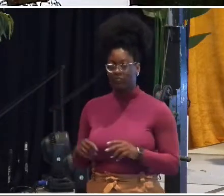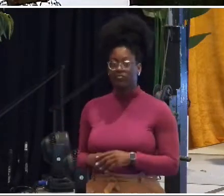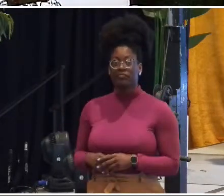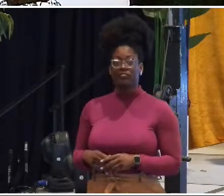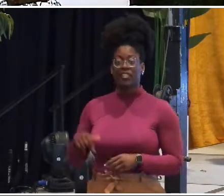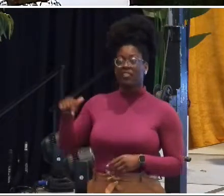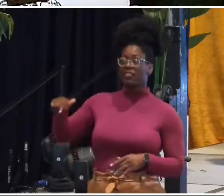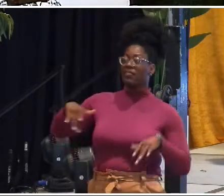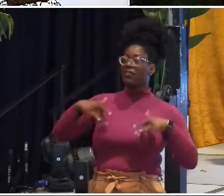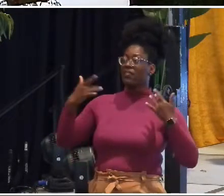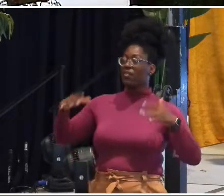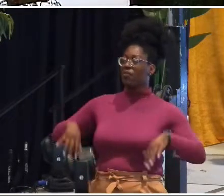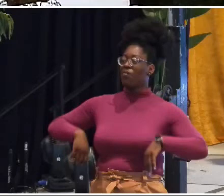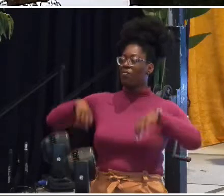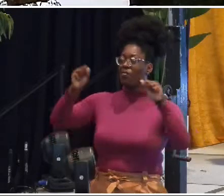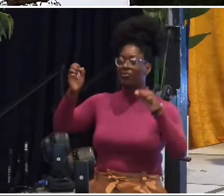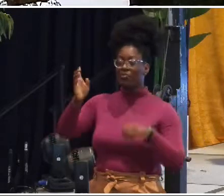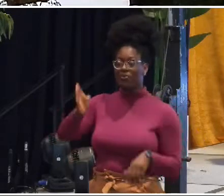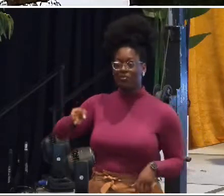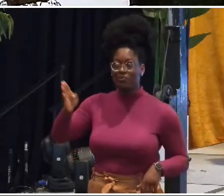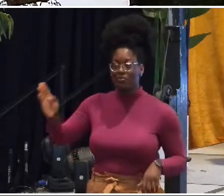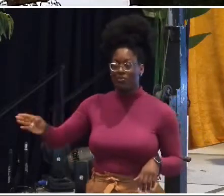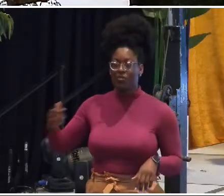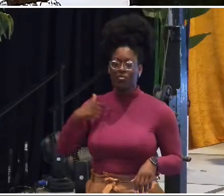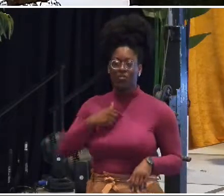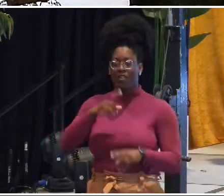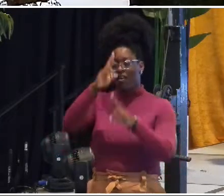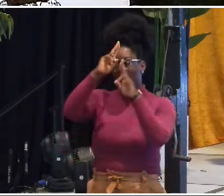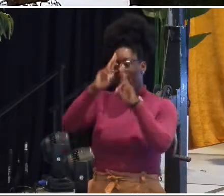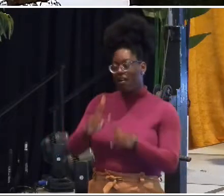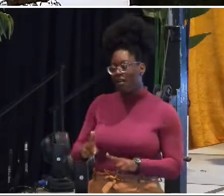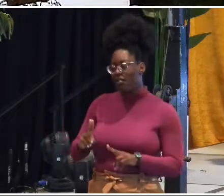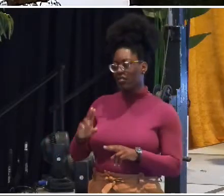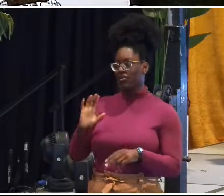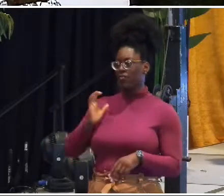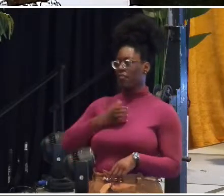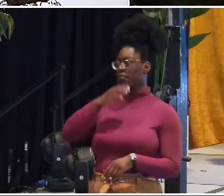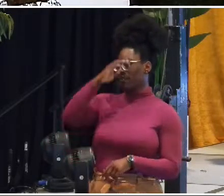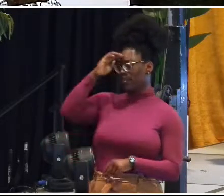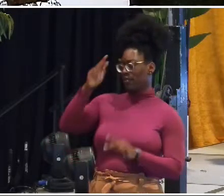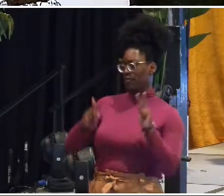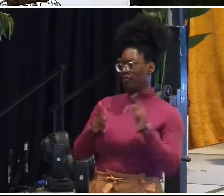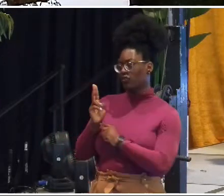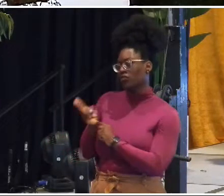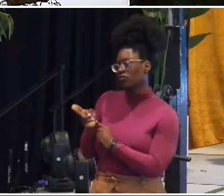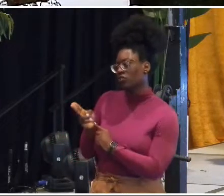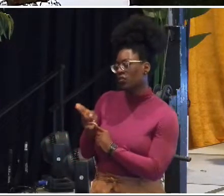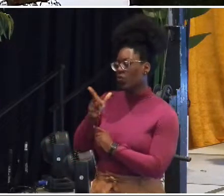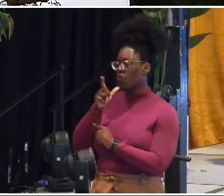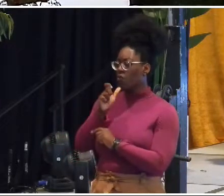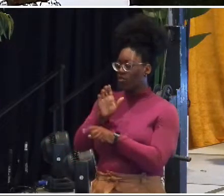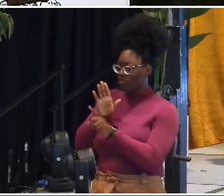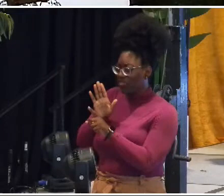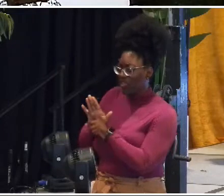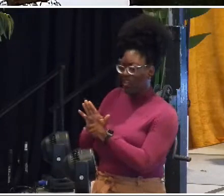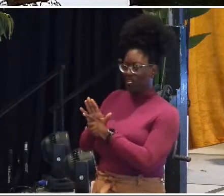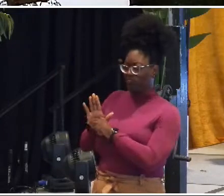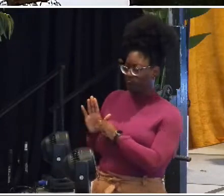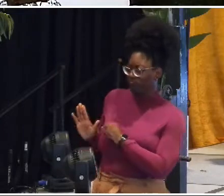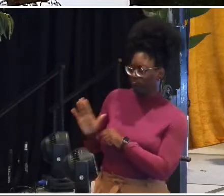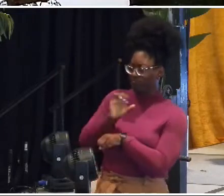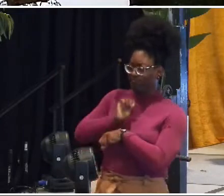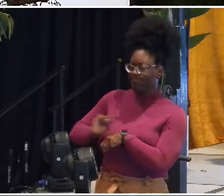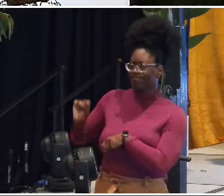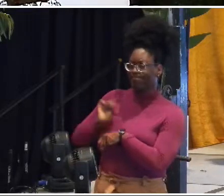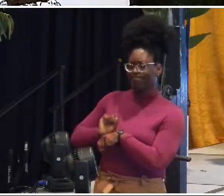we honor the legacy of Black people, enslaved and free, whose labor built the economy of this port